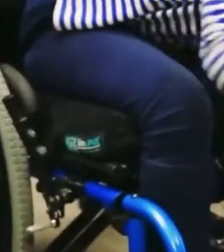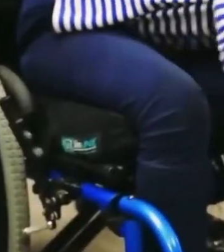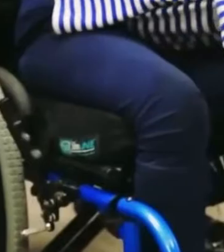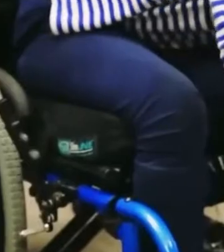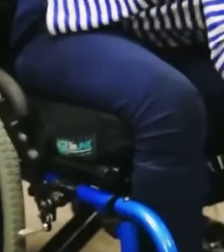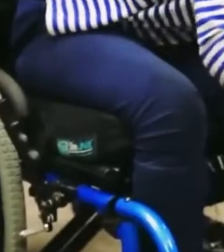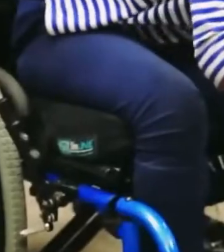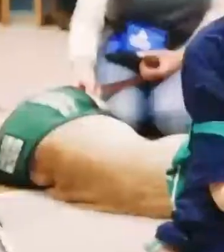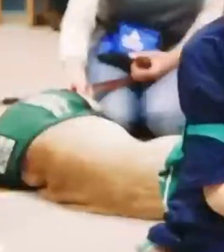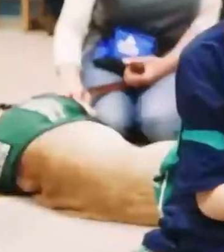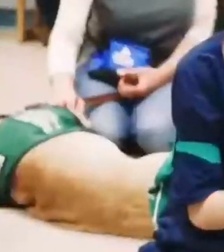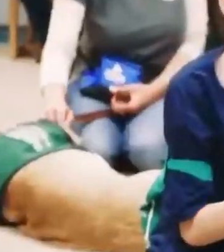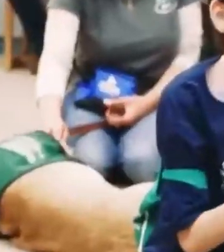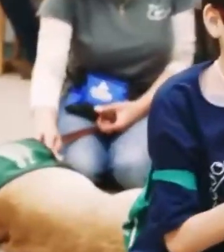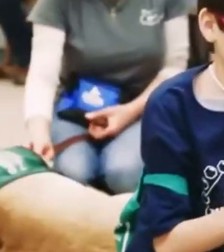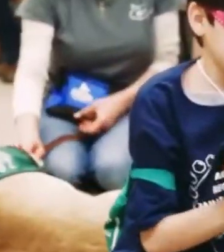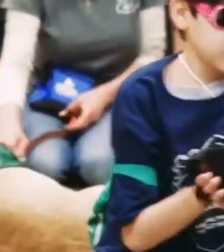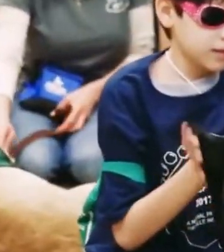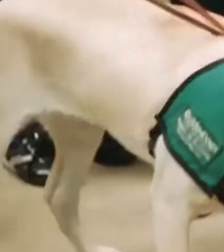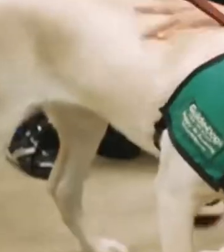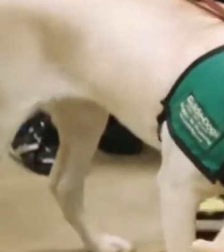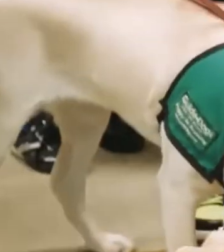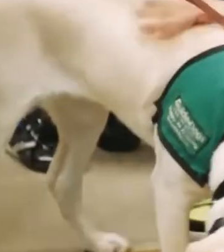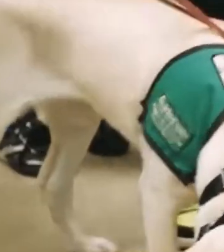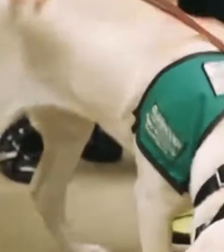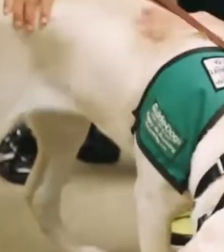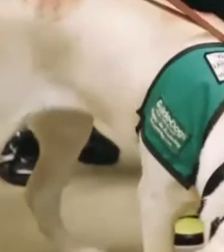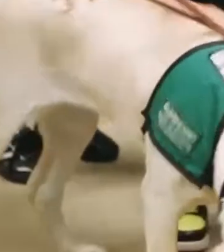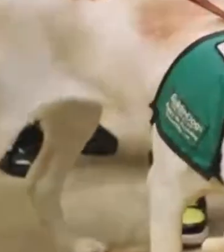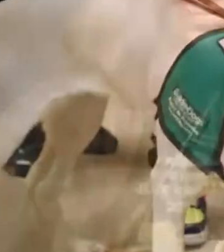room, several students pet service dogs.